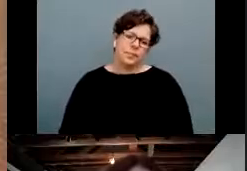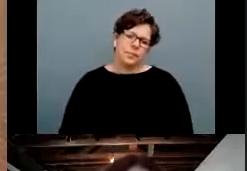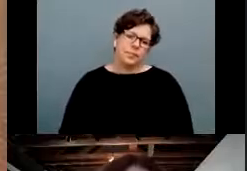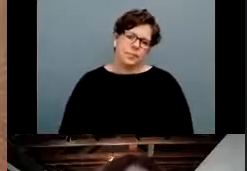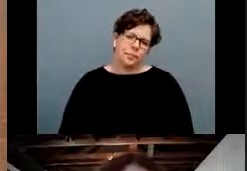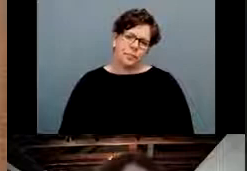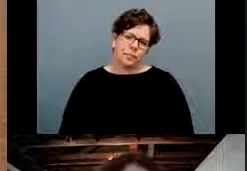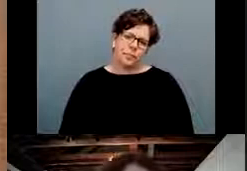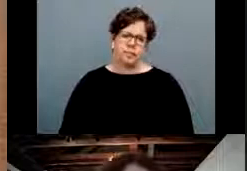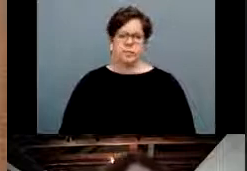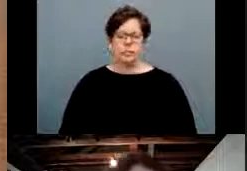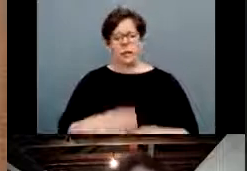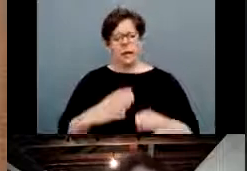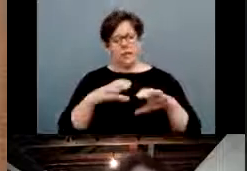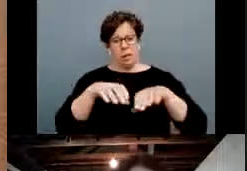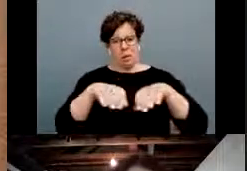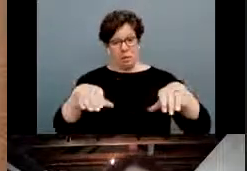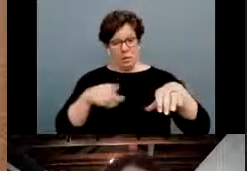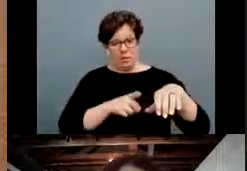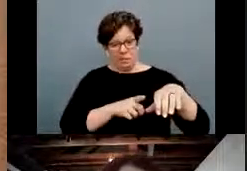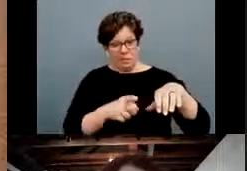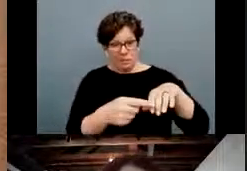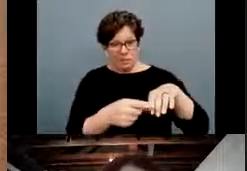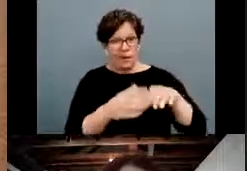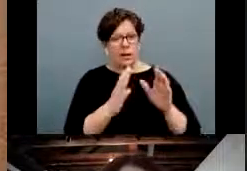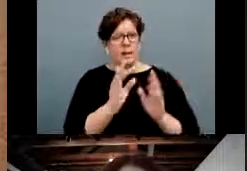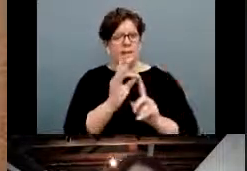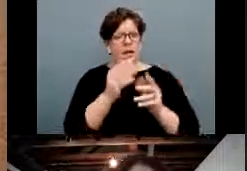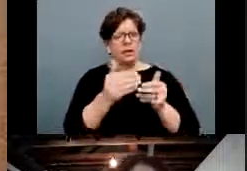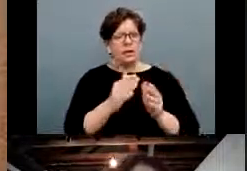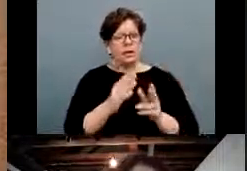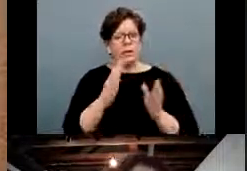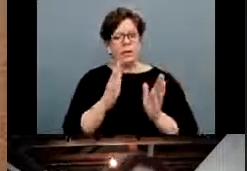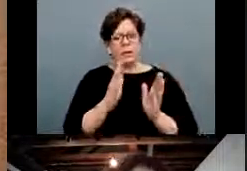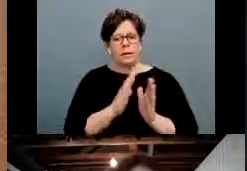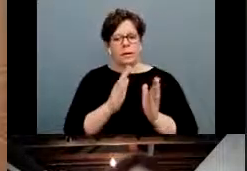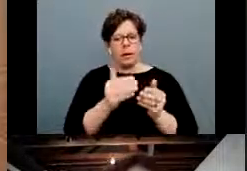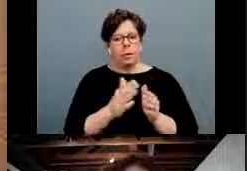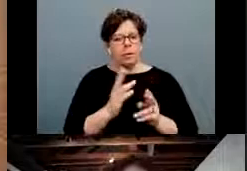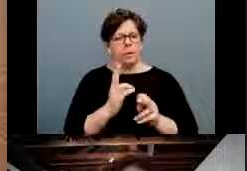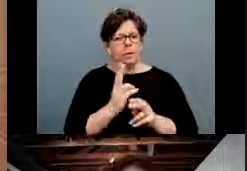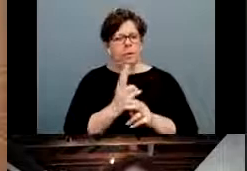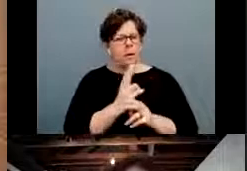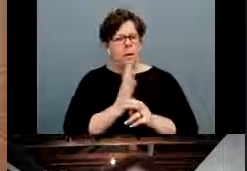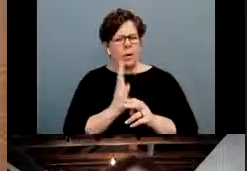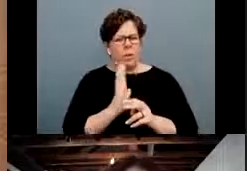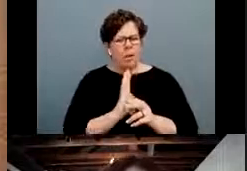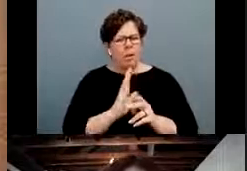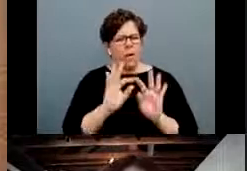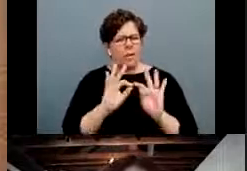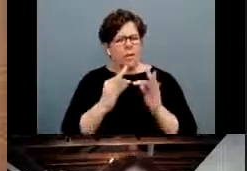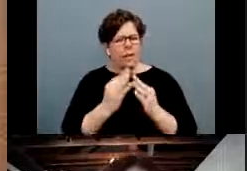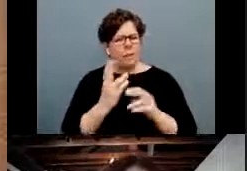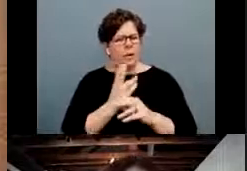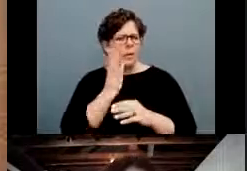Just off the main gallery sits another very special room. This small room was used as a bedroom by Castle's